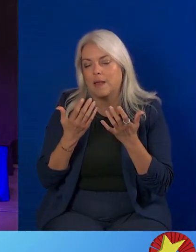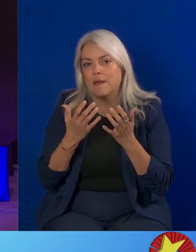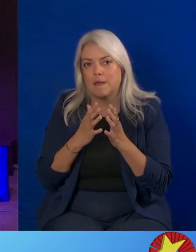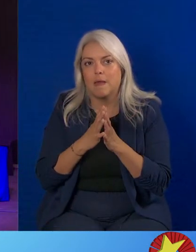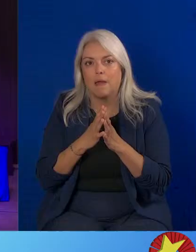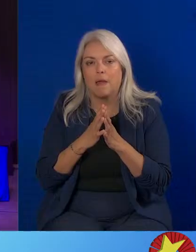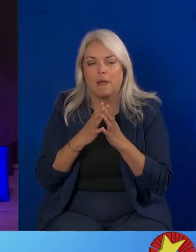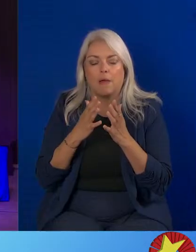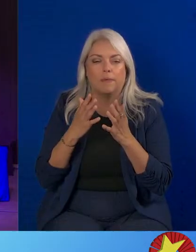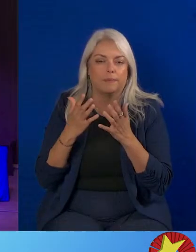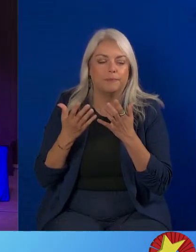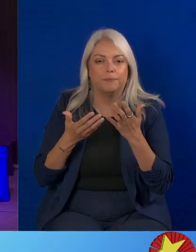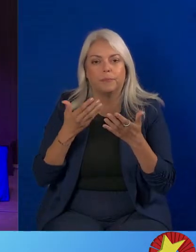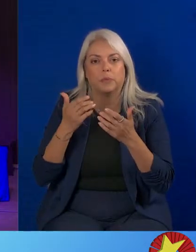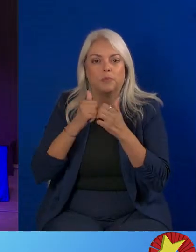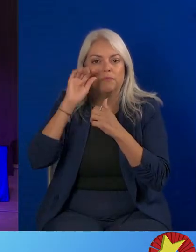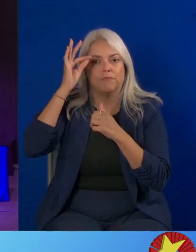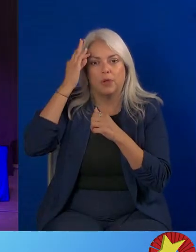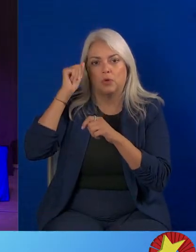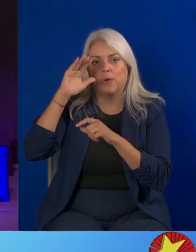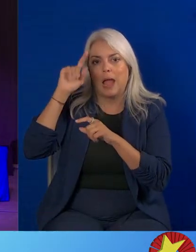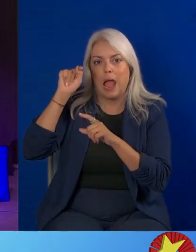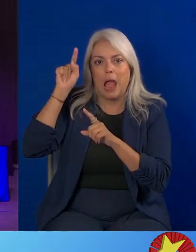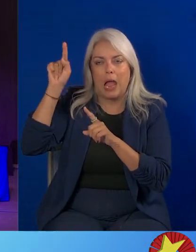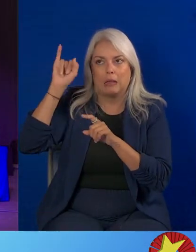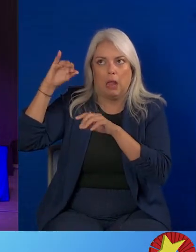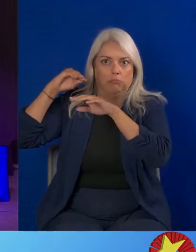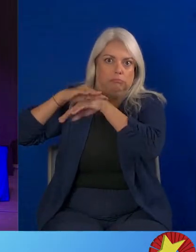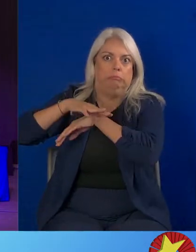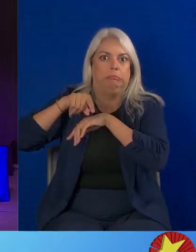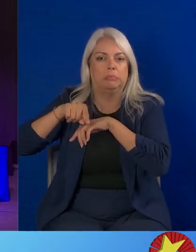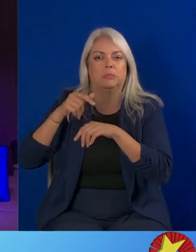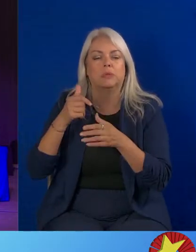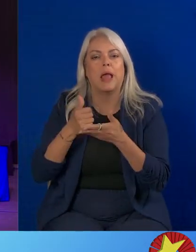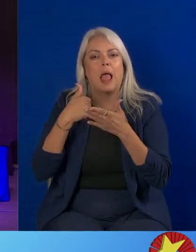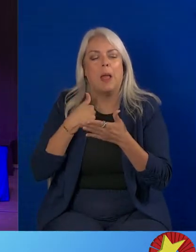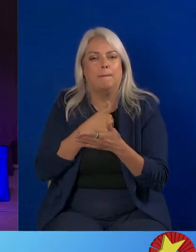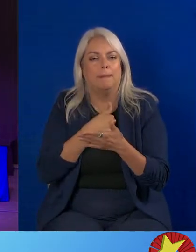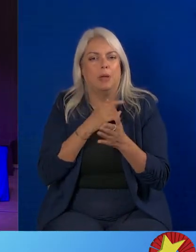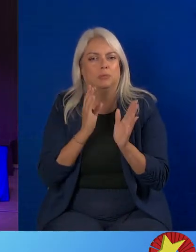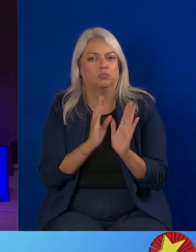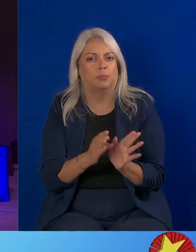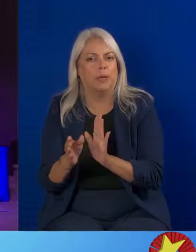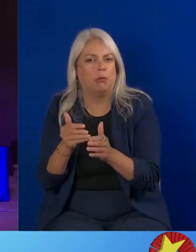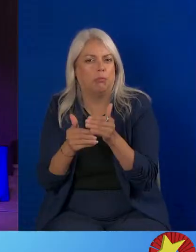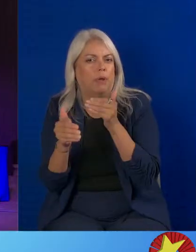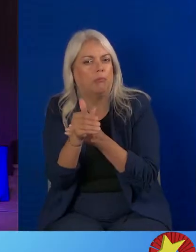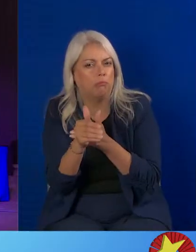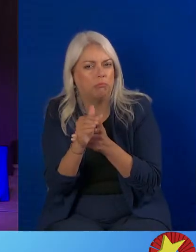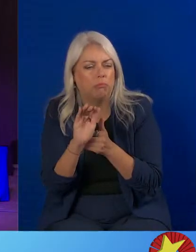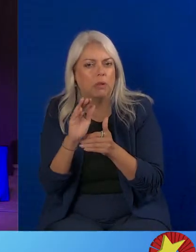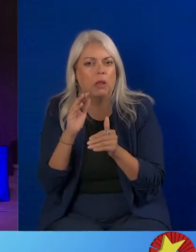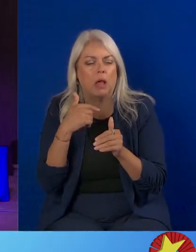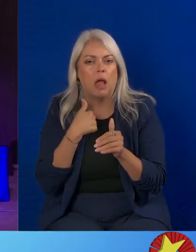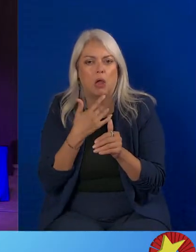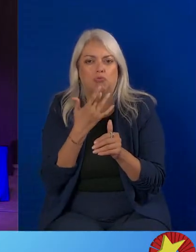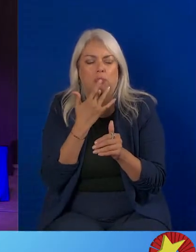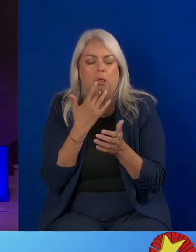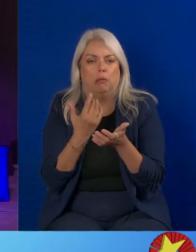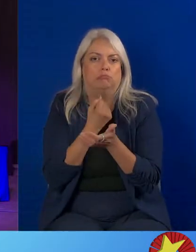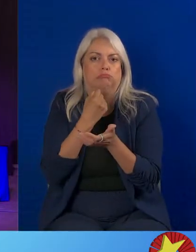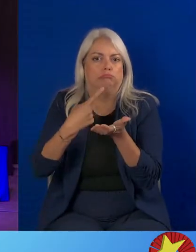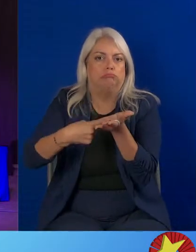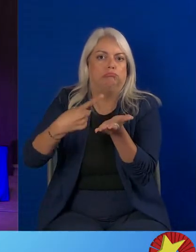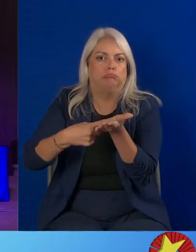through that federal act. I think it'll keep us ahead of the game. And I would rather be here saying let's